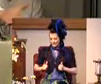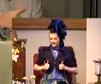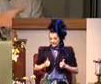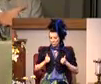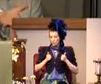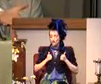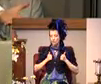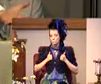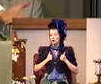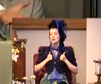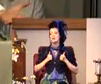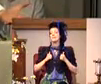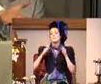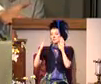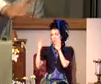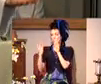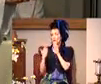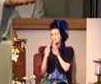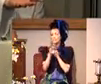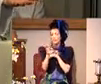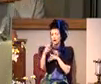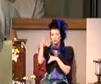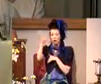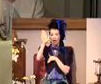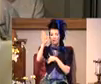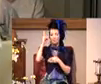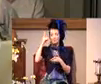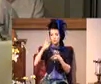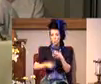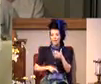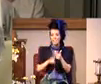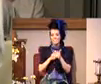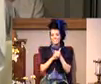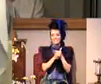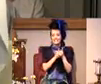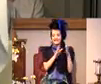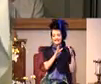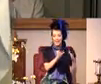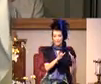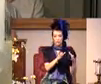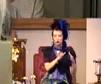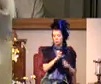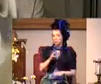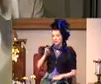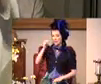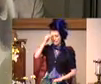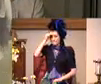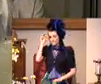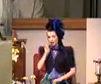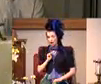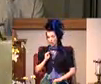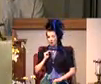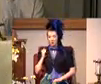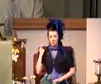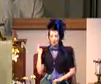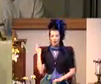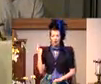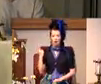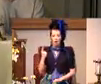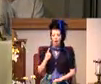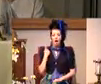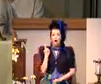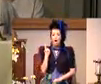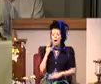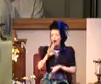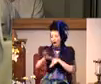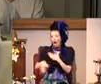of God. That's what the disciples and Mary and all those who followed Jesus came to